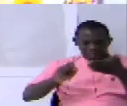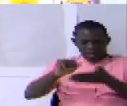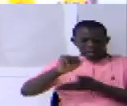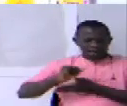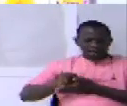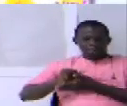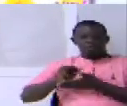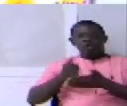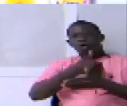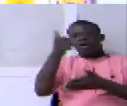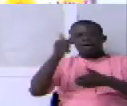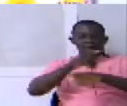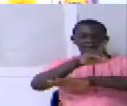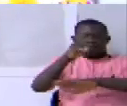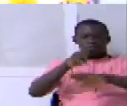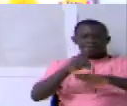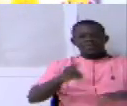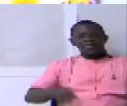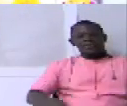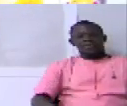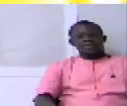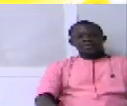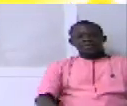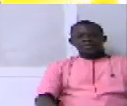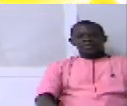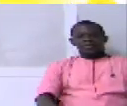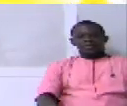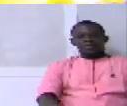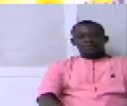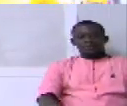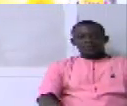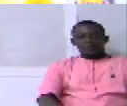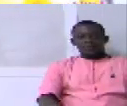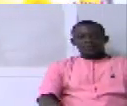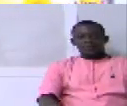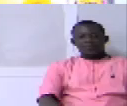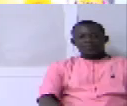Fallou ntele ya abute nyini nyinkan fo wo safe ro ketale ba.